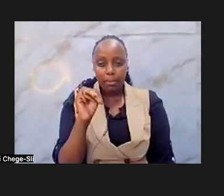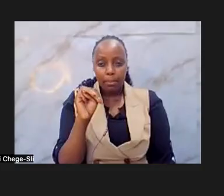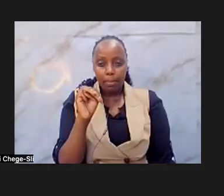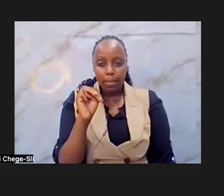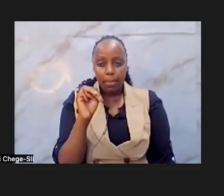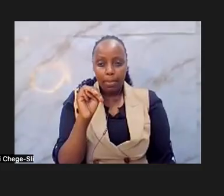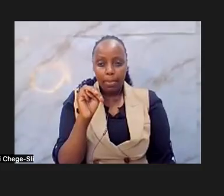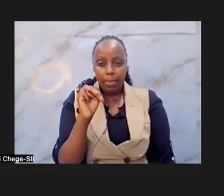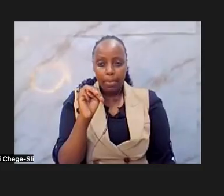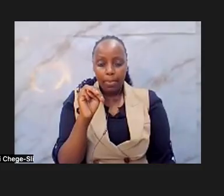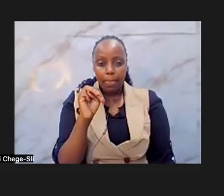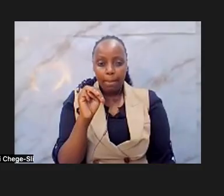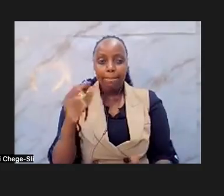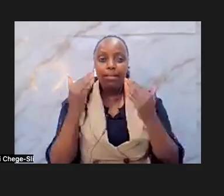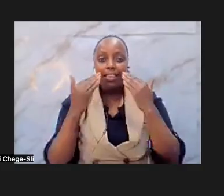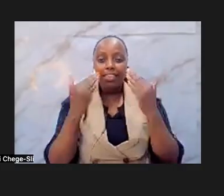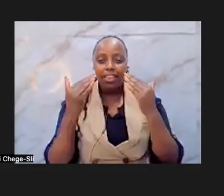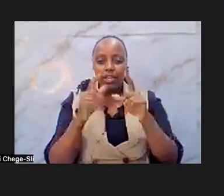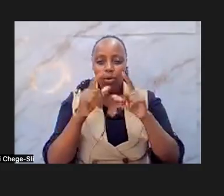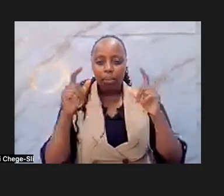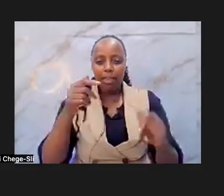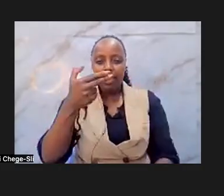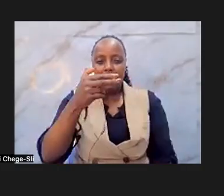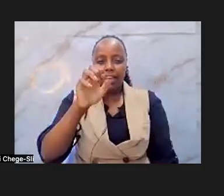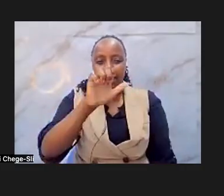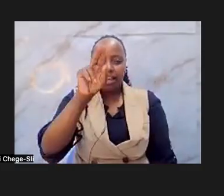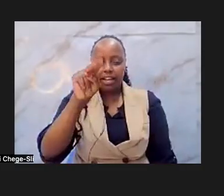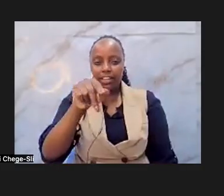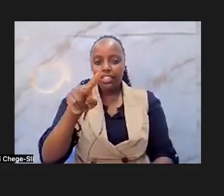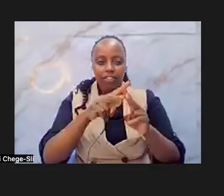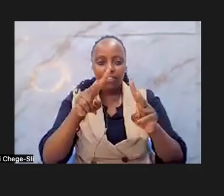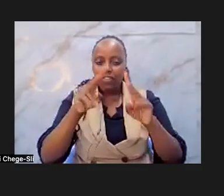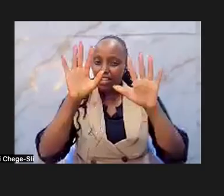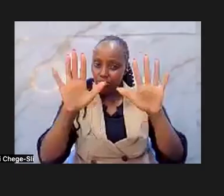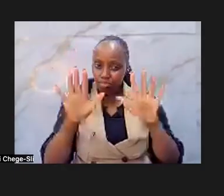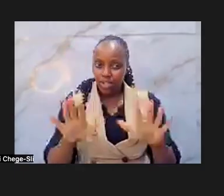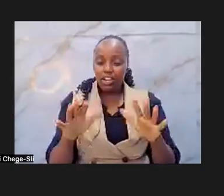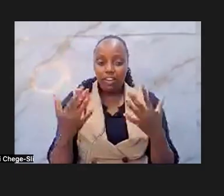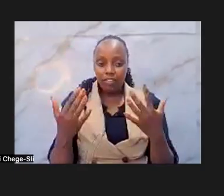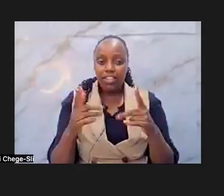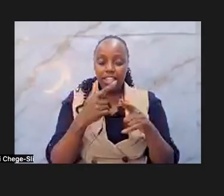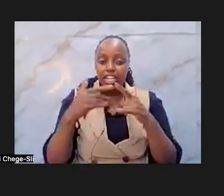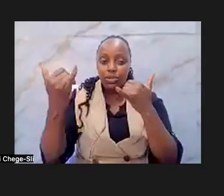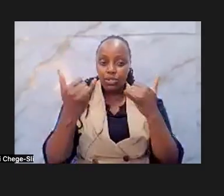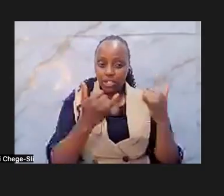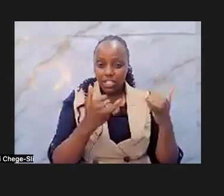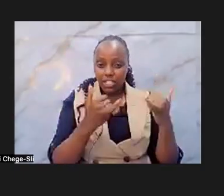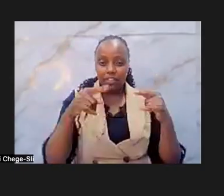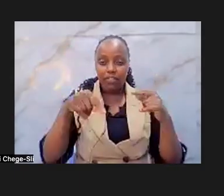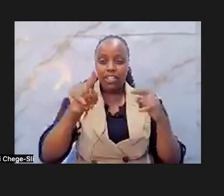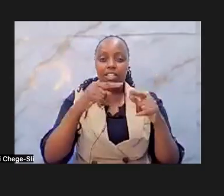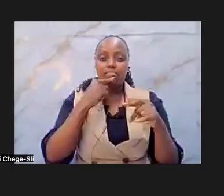Brilliant. Thank you, Helen. That's brilliant and really, really useful. And thanks to all panelists for introducing themselves and just setting out a little bit more of the context